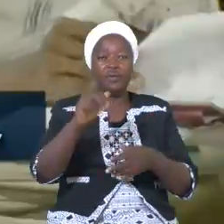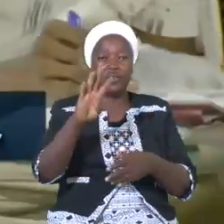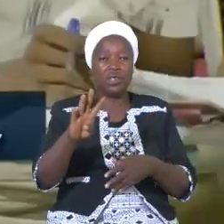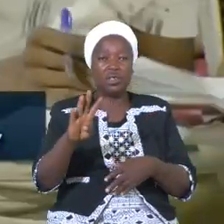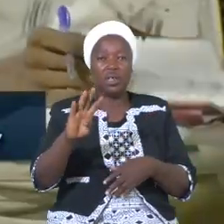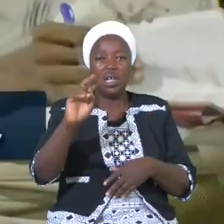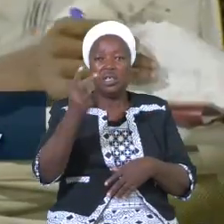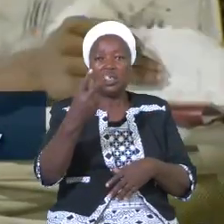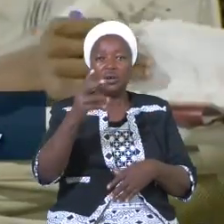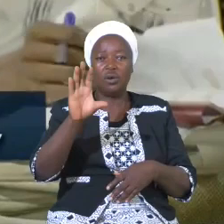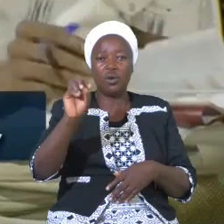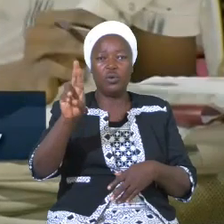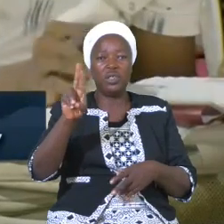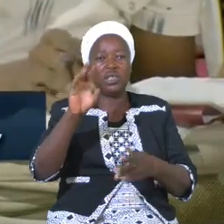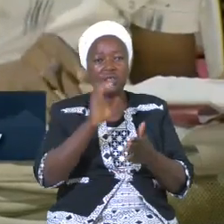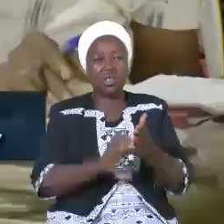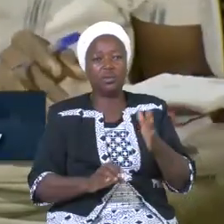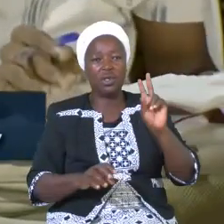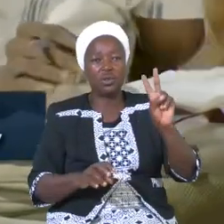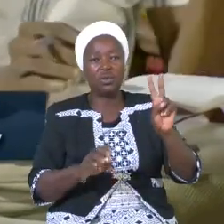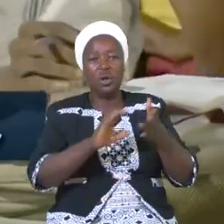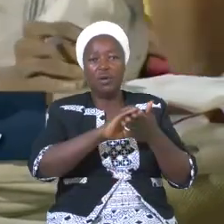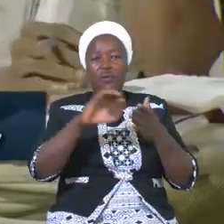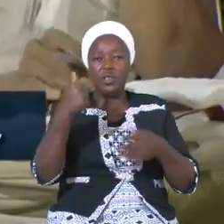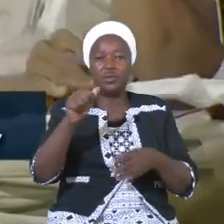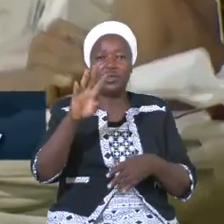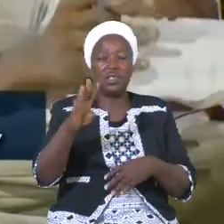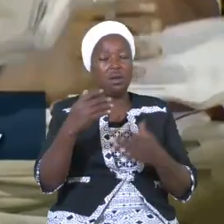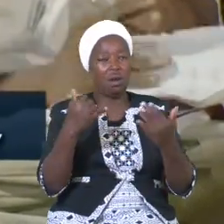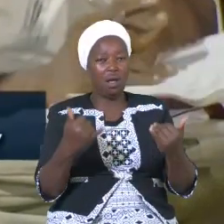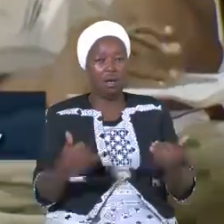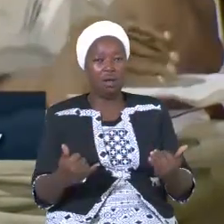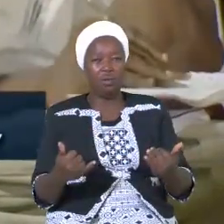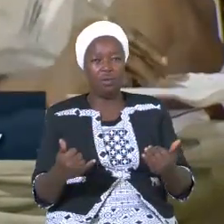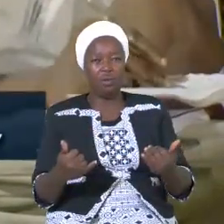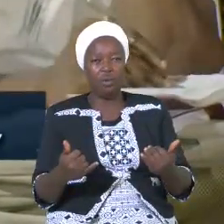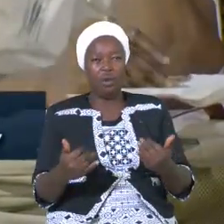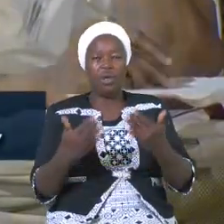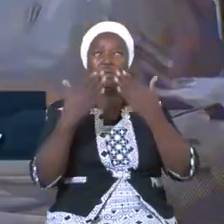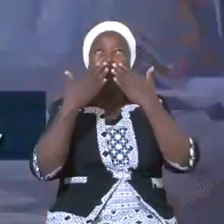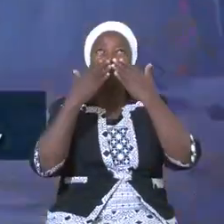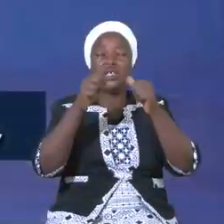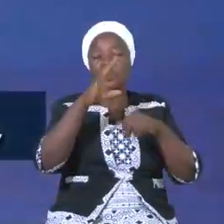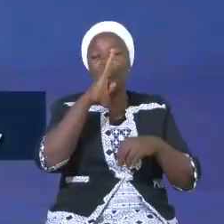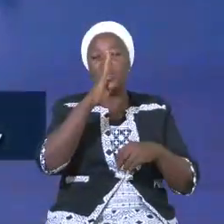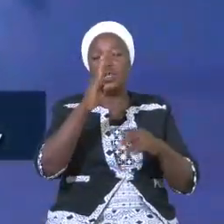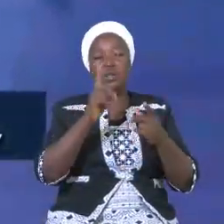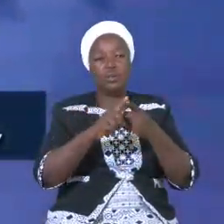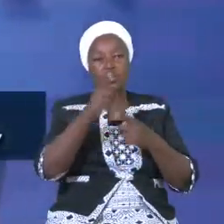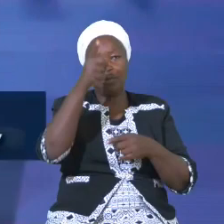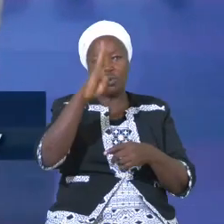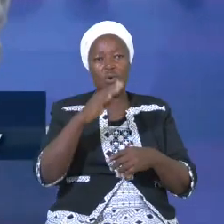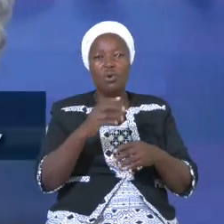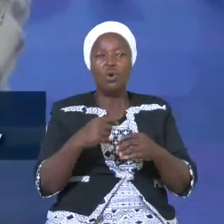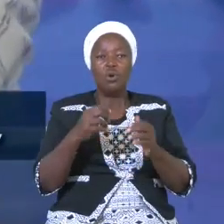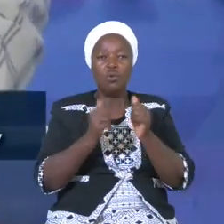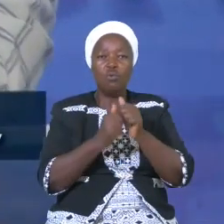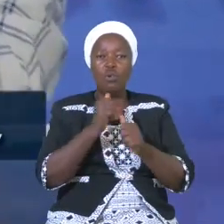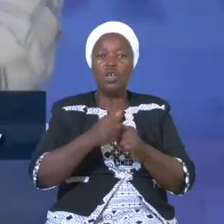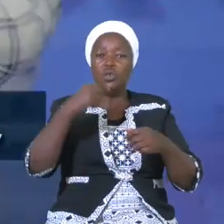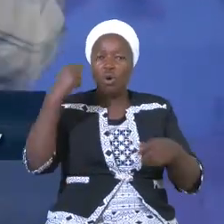corinthians chapter 2 verse 14 now thanks be unto god which always